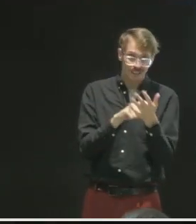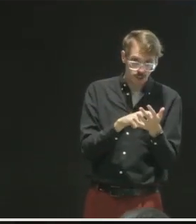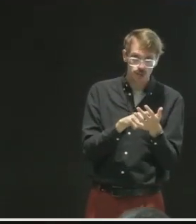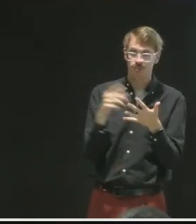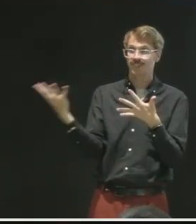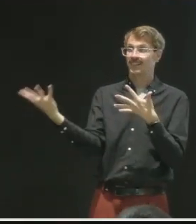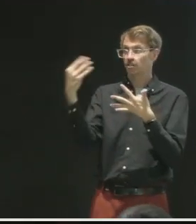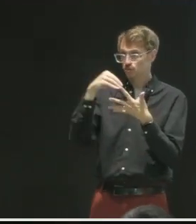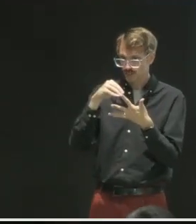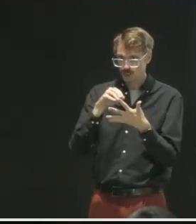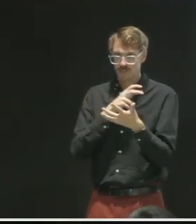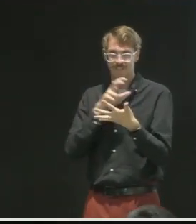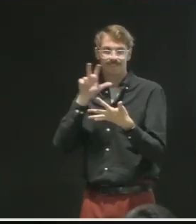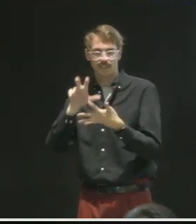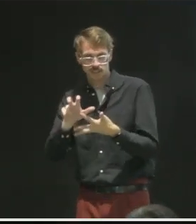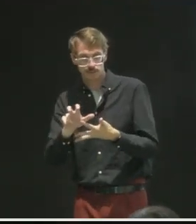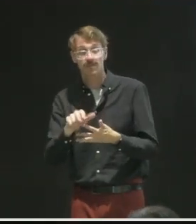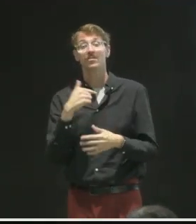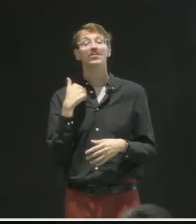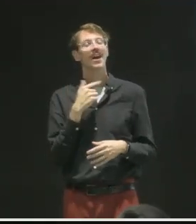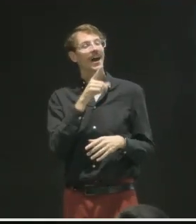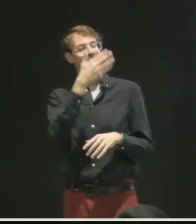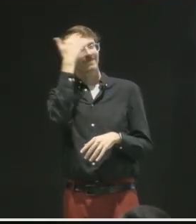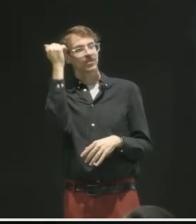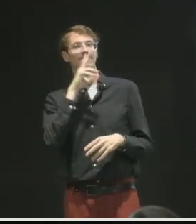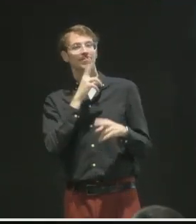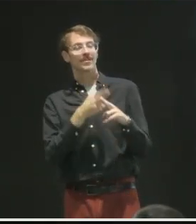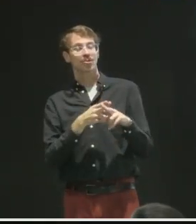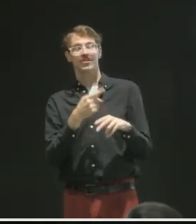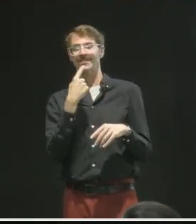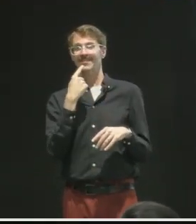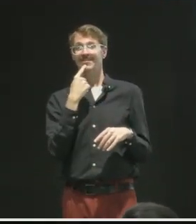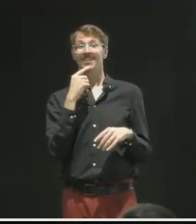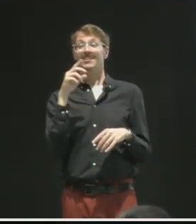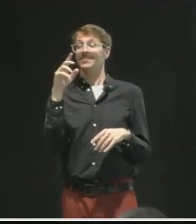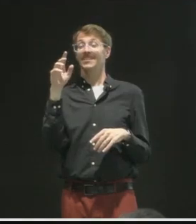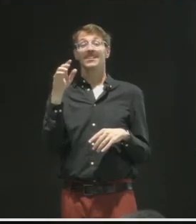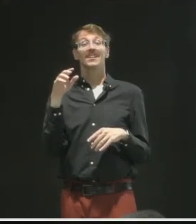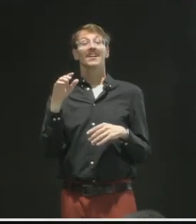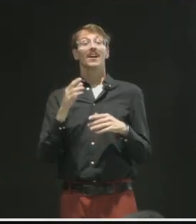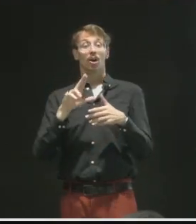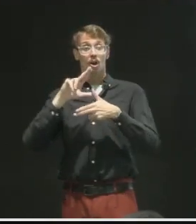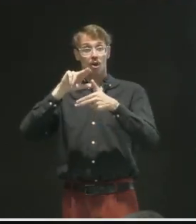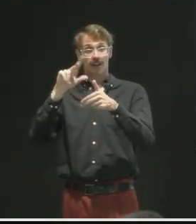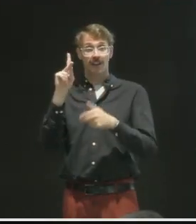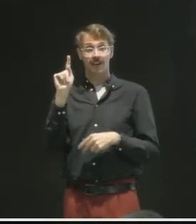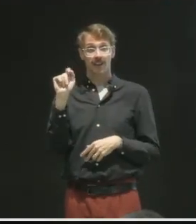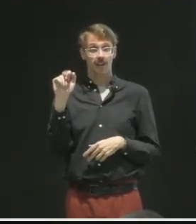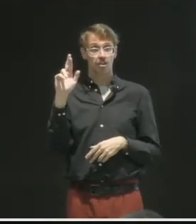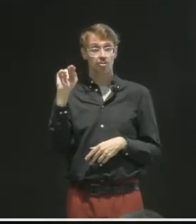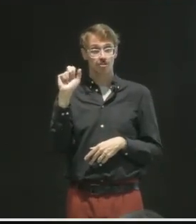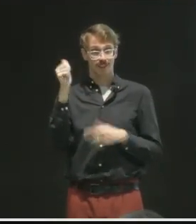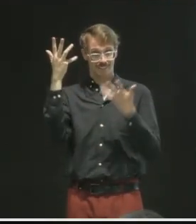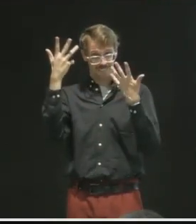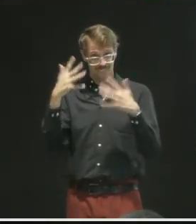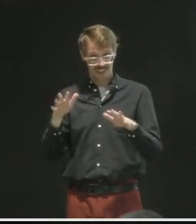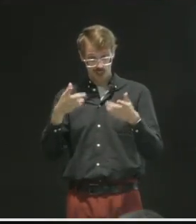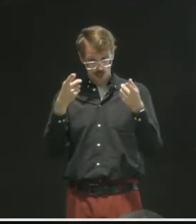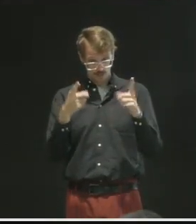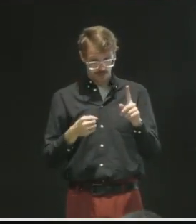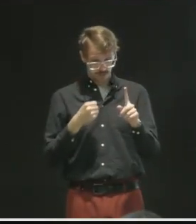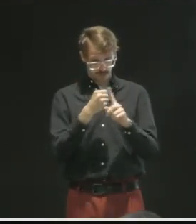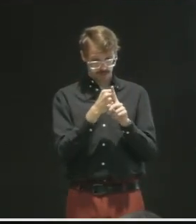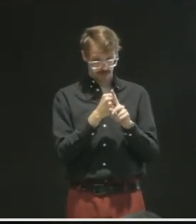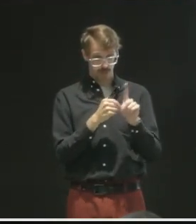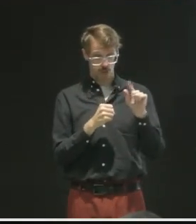think, Hurricane Katrina that shows that 10 years after the hurricane, those women that were experiencing more intimate